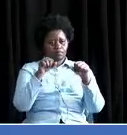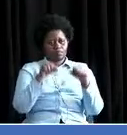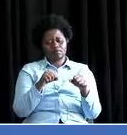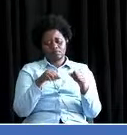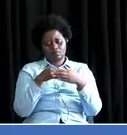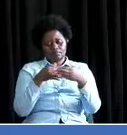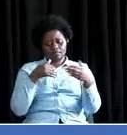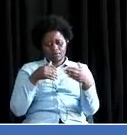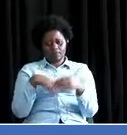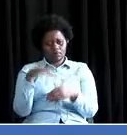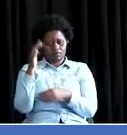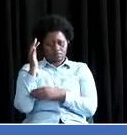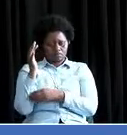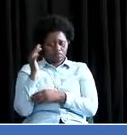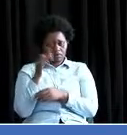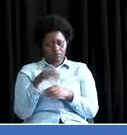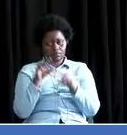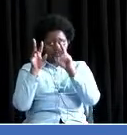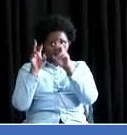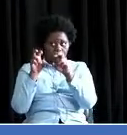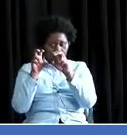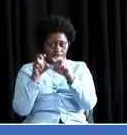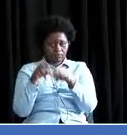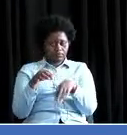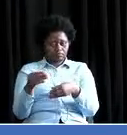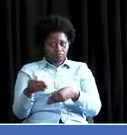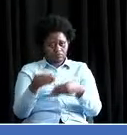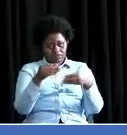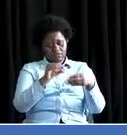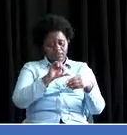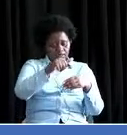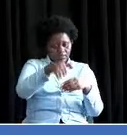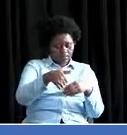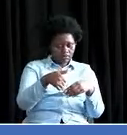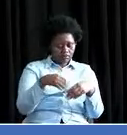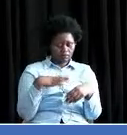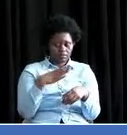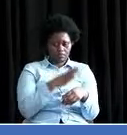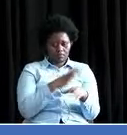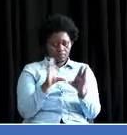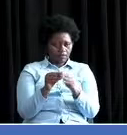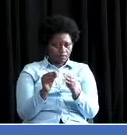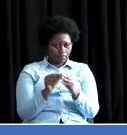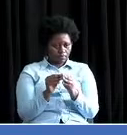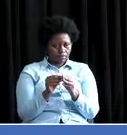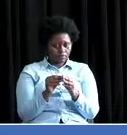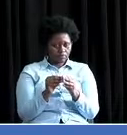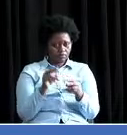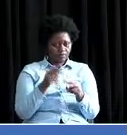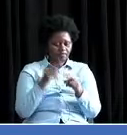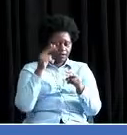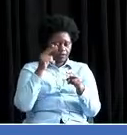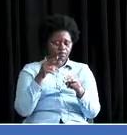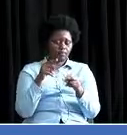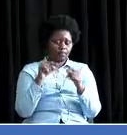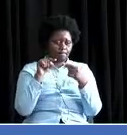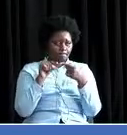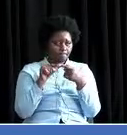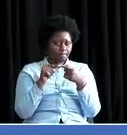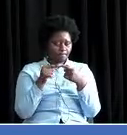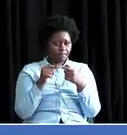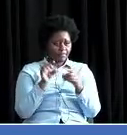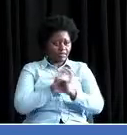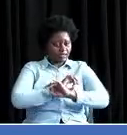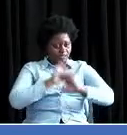previous speaker that these items should be deferred to the next council meeting. Furthermore, my final point, Speaker, is that it